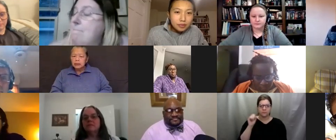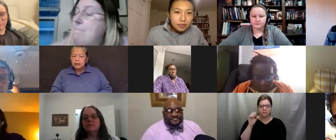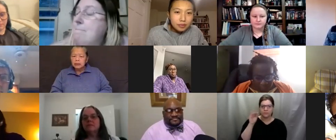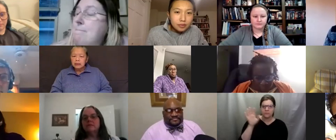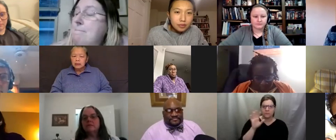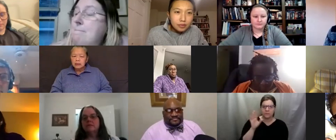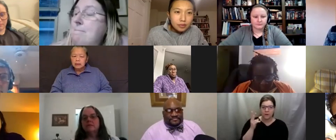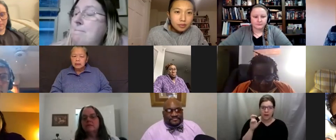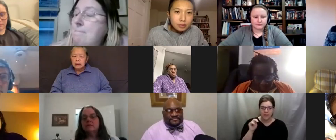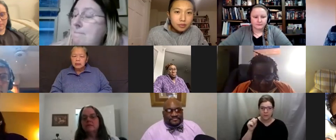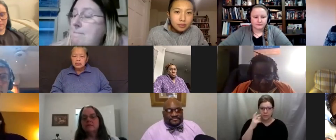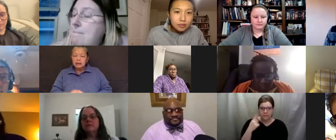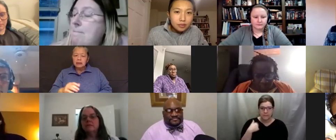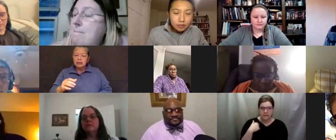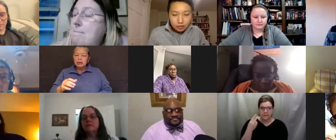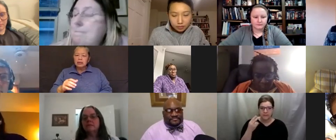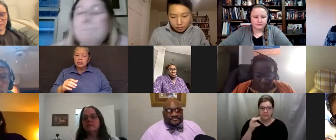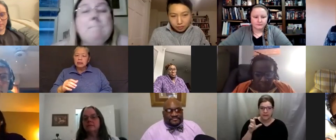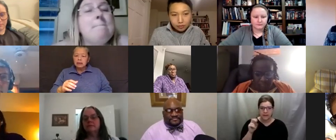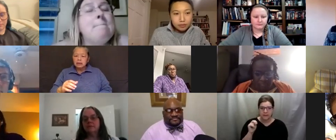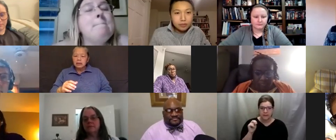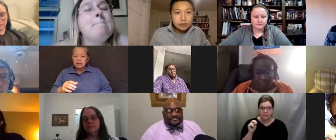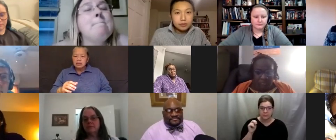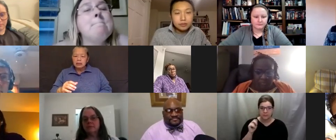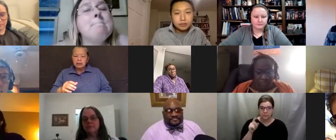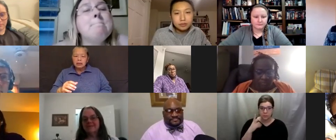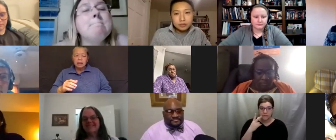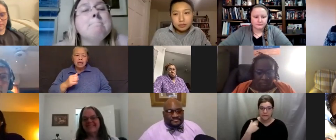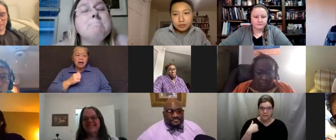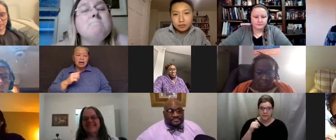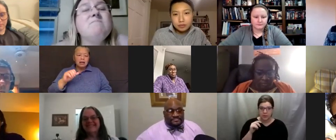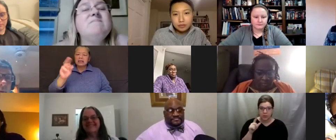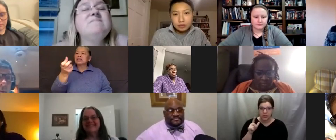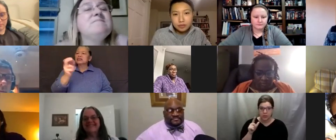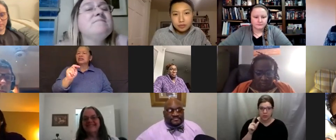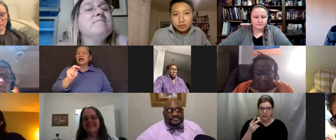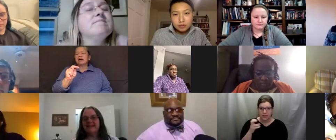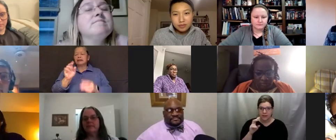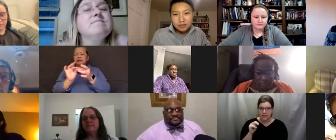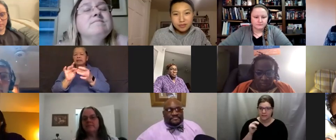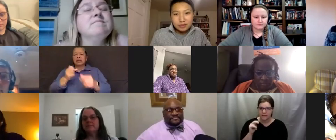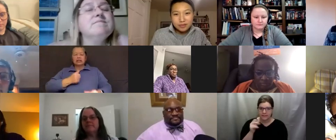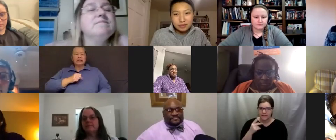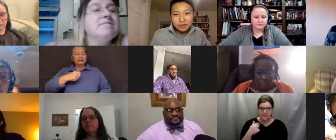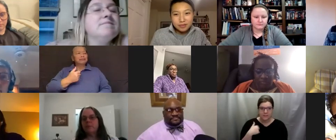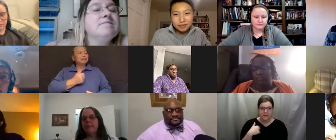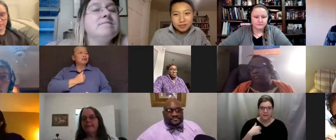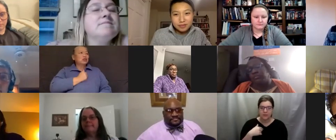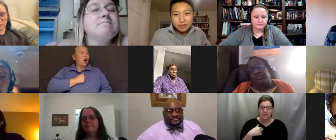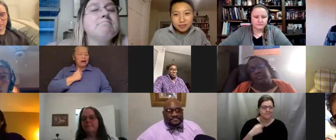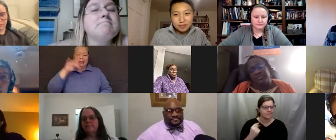Sharon, we turn unmute yourself. There we go. I'm sorry, the button didn't, it was kind of, I don't know, didn't work.